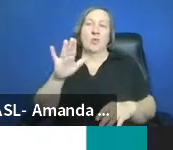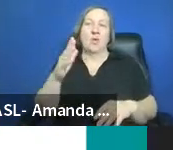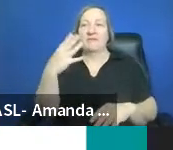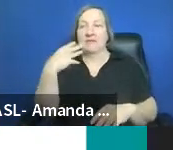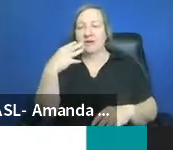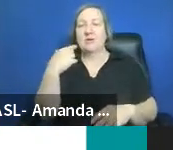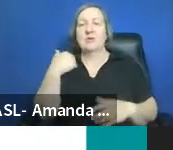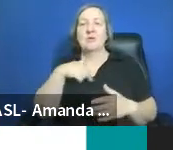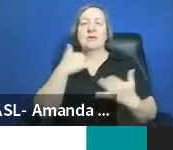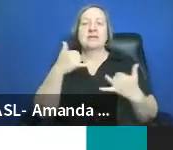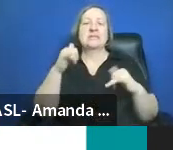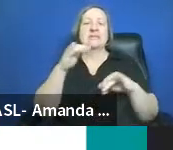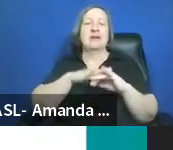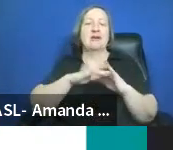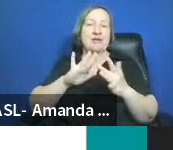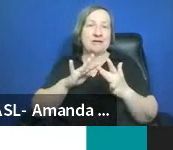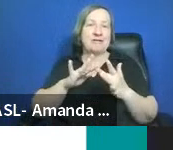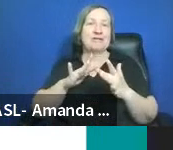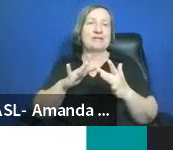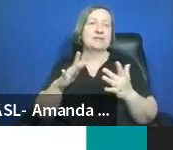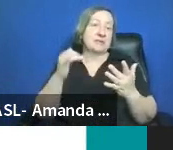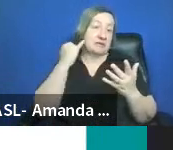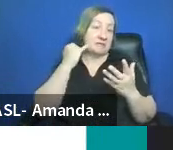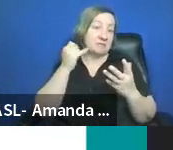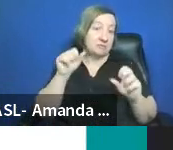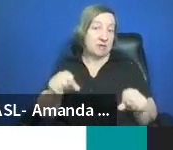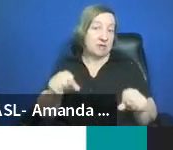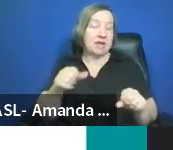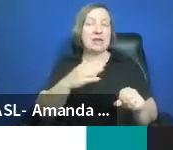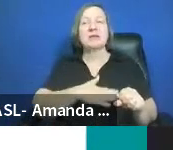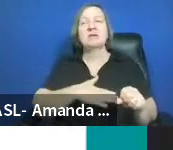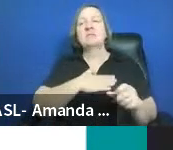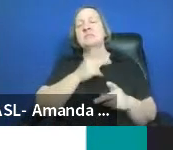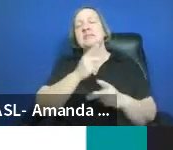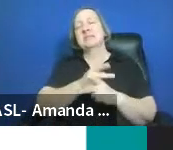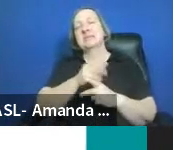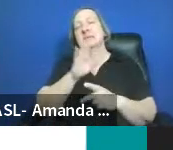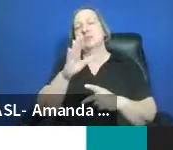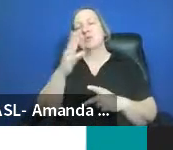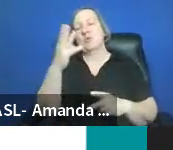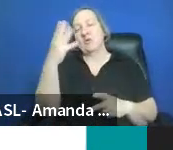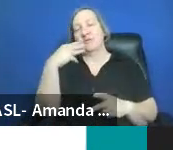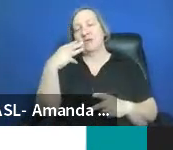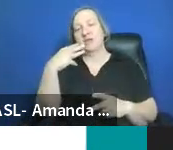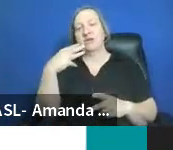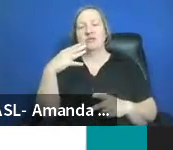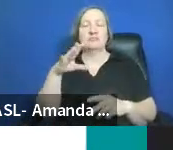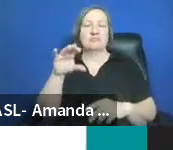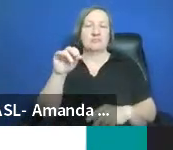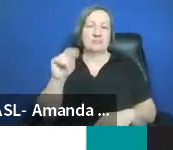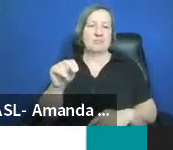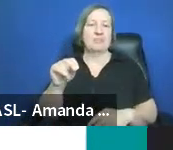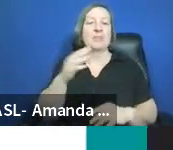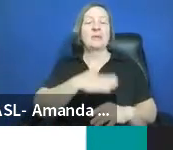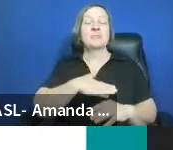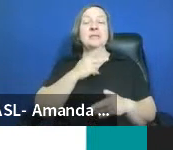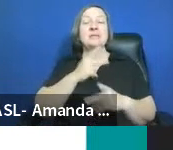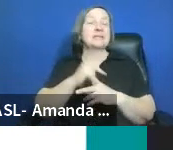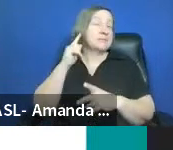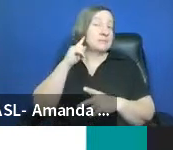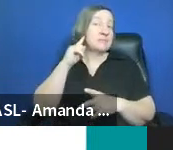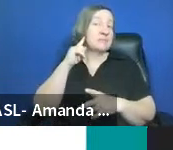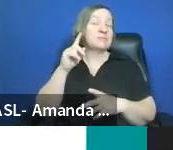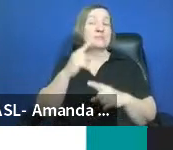still in this virtual space, so to the degree that you're able, please do keep video on. Please keep your audio on mute when